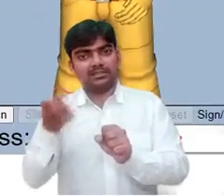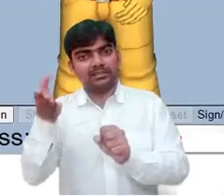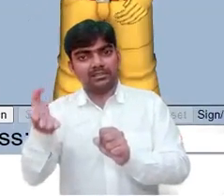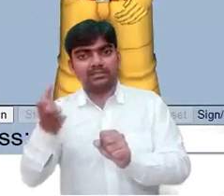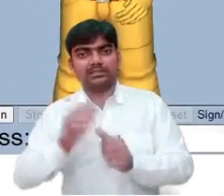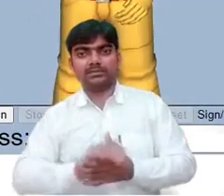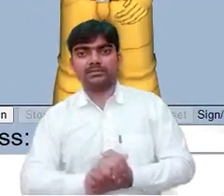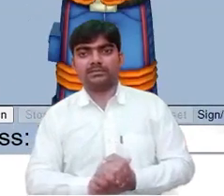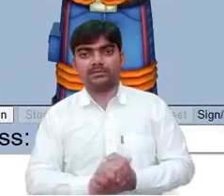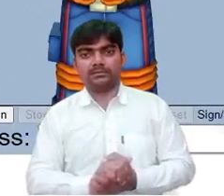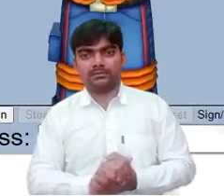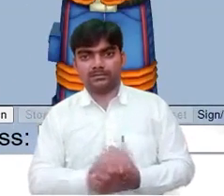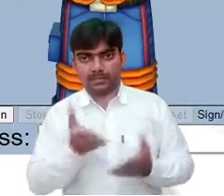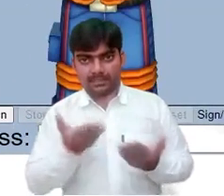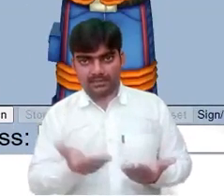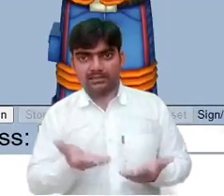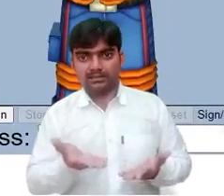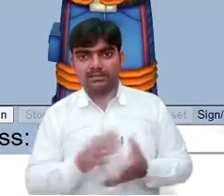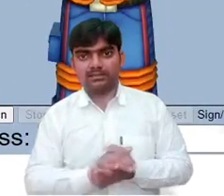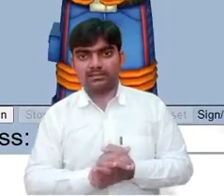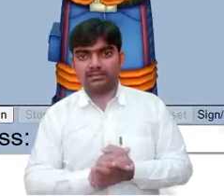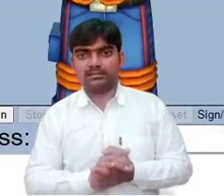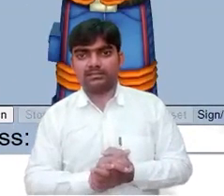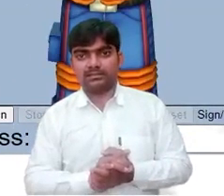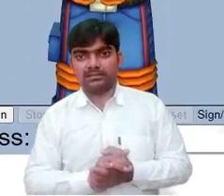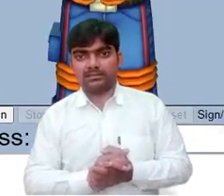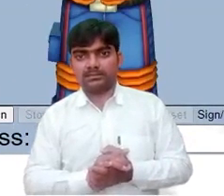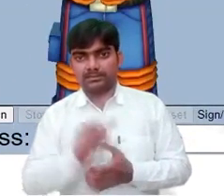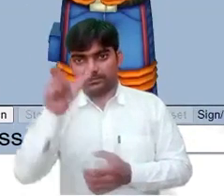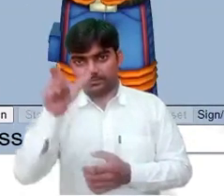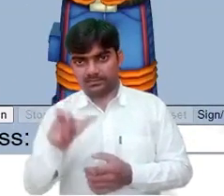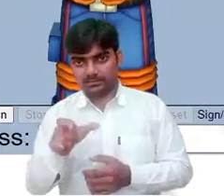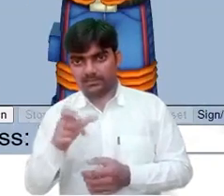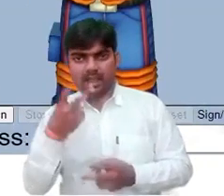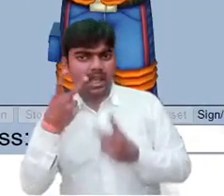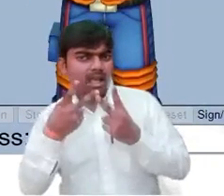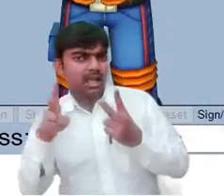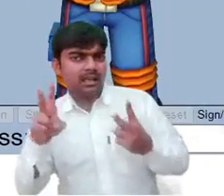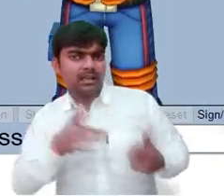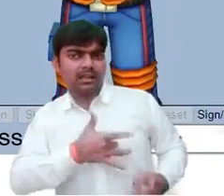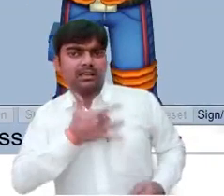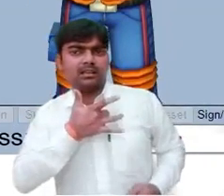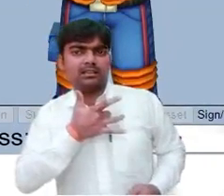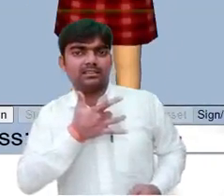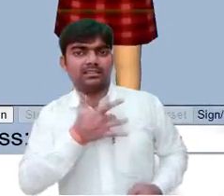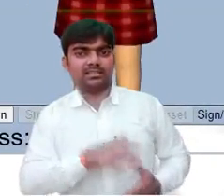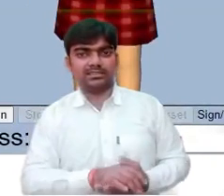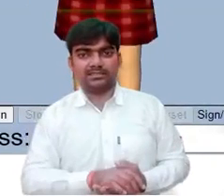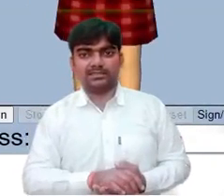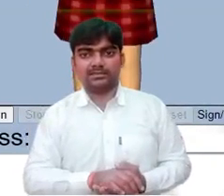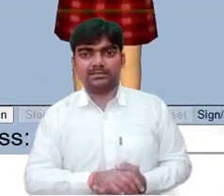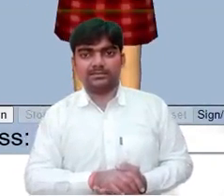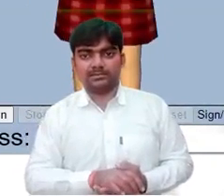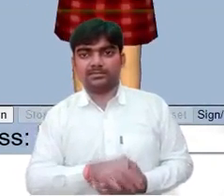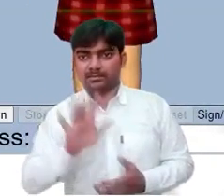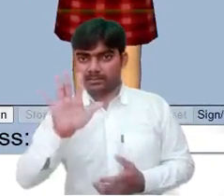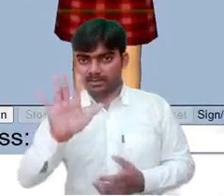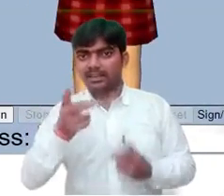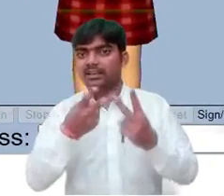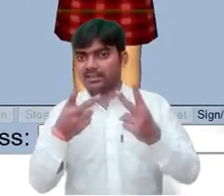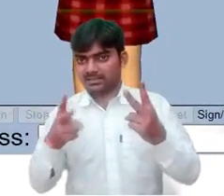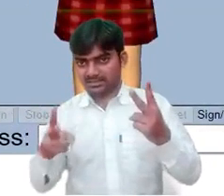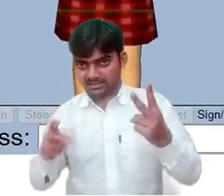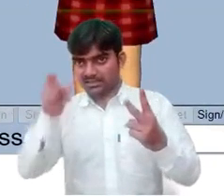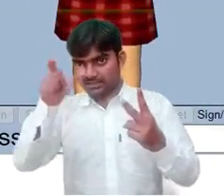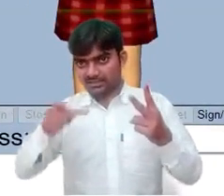is Luna, and second one is Siggy, and the third one we have Anna, and the